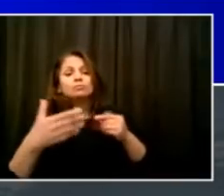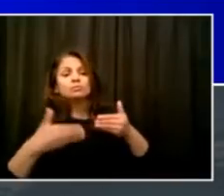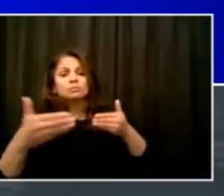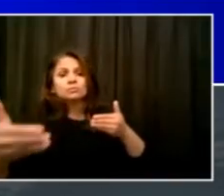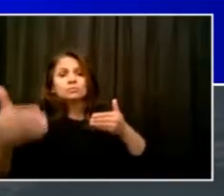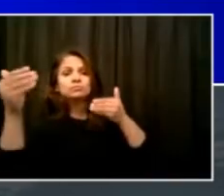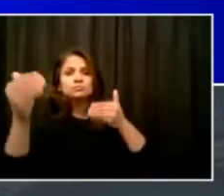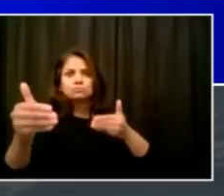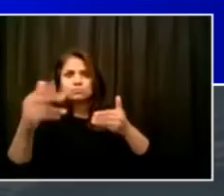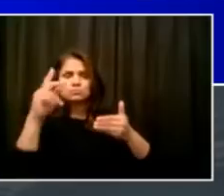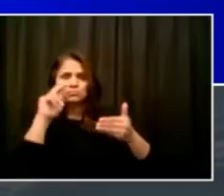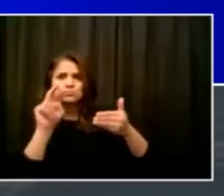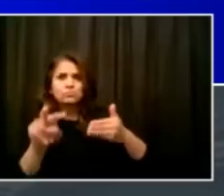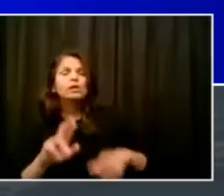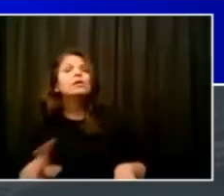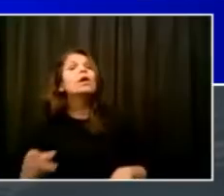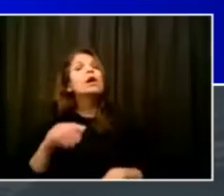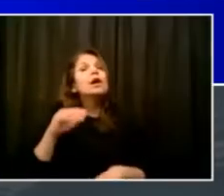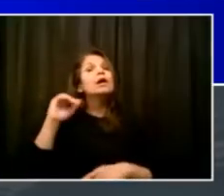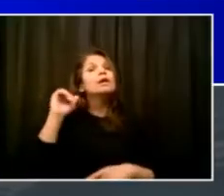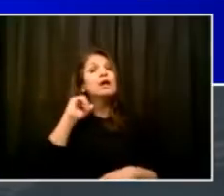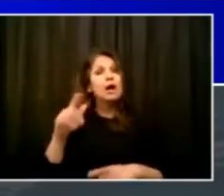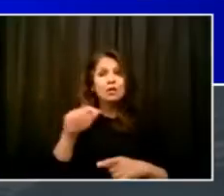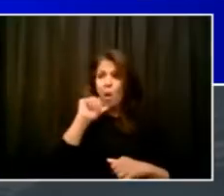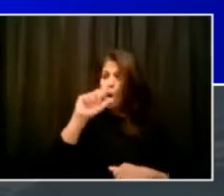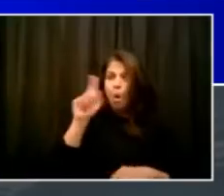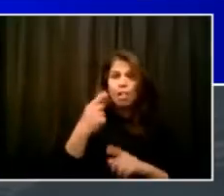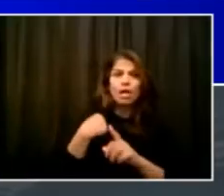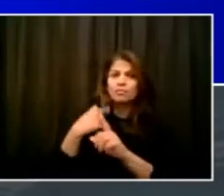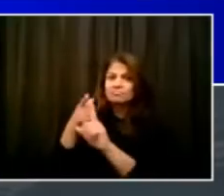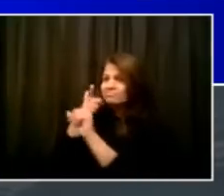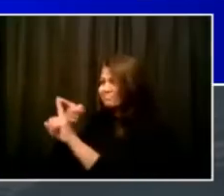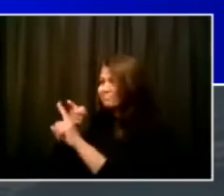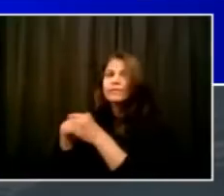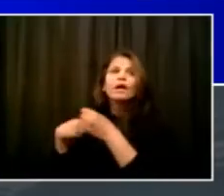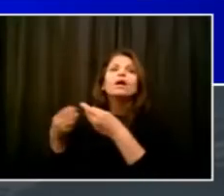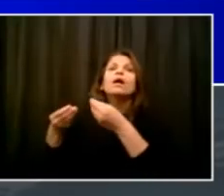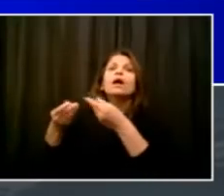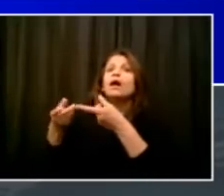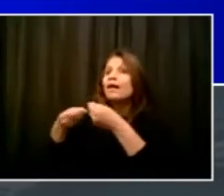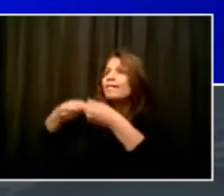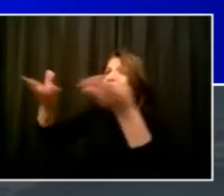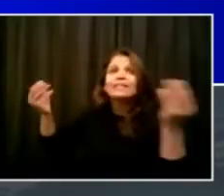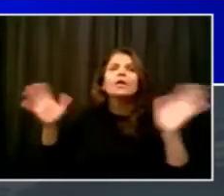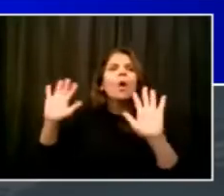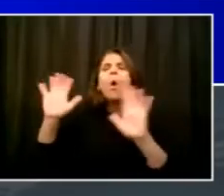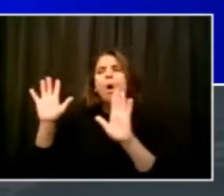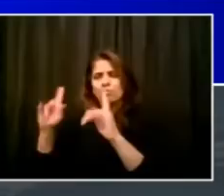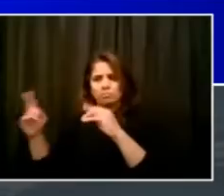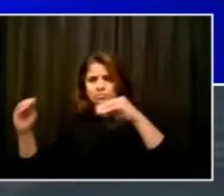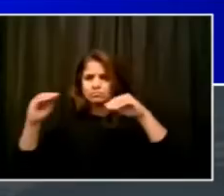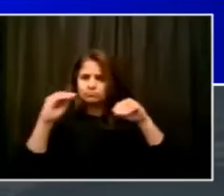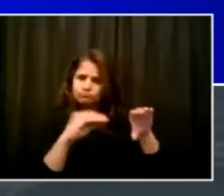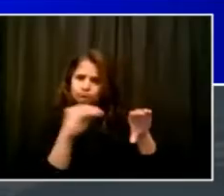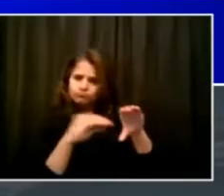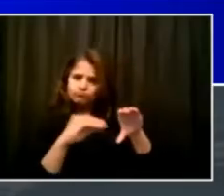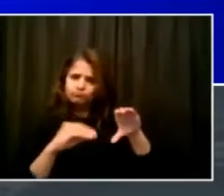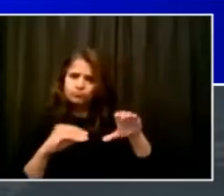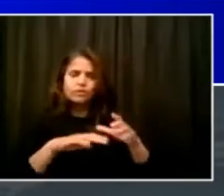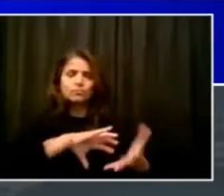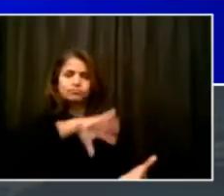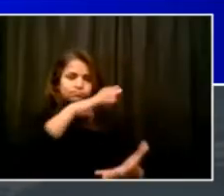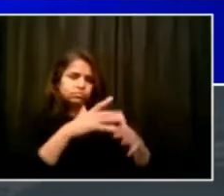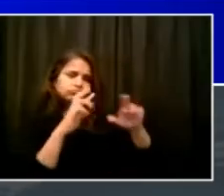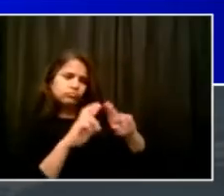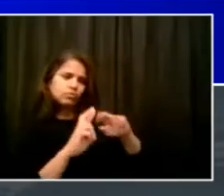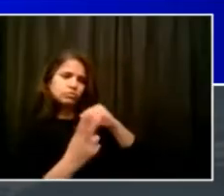with a maintenance program to keep them in good shape. We'll be ready no matter what is thrown at us in the future. And